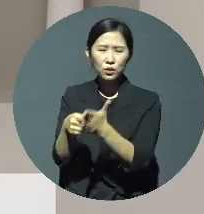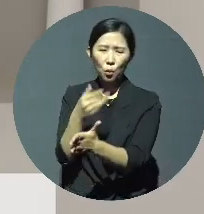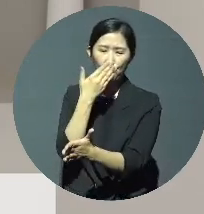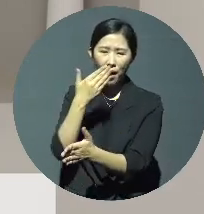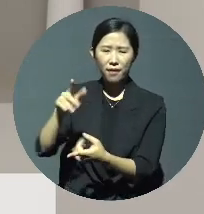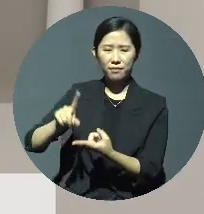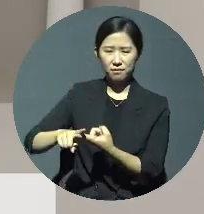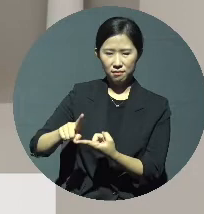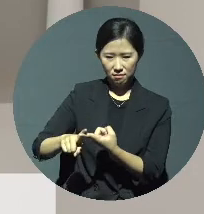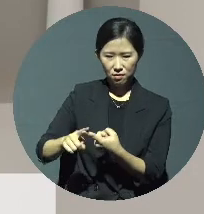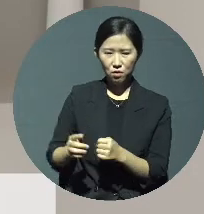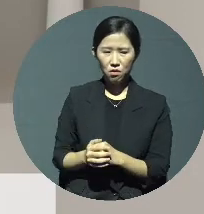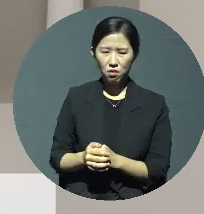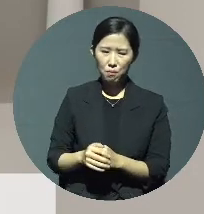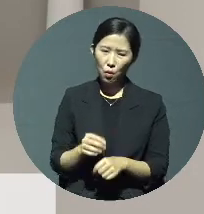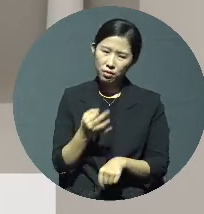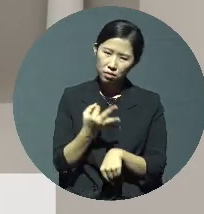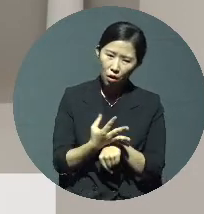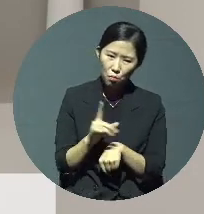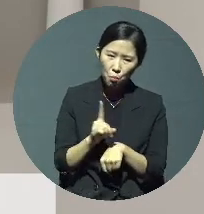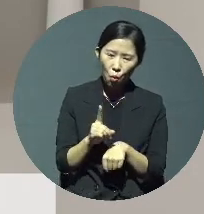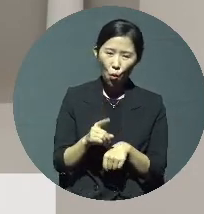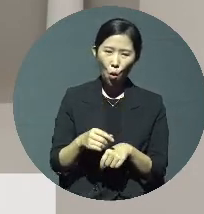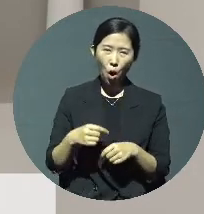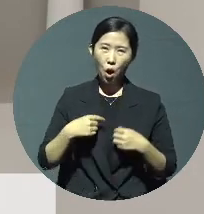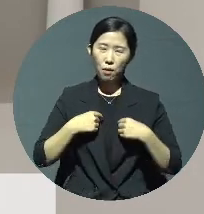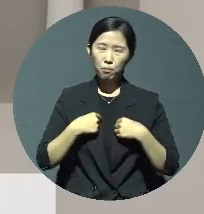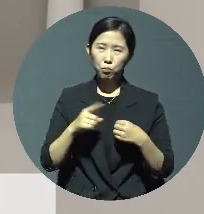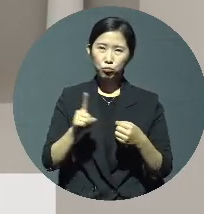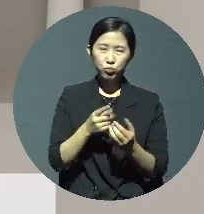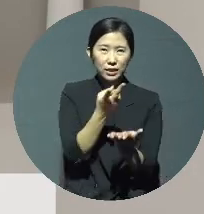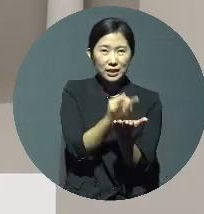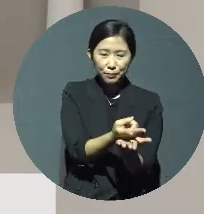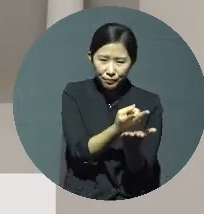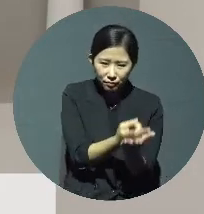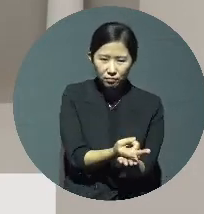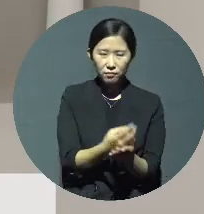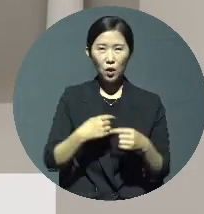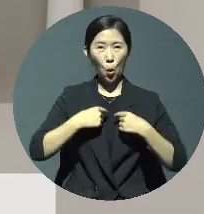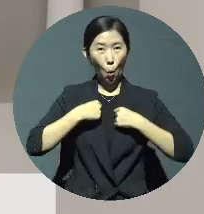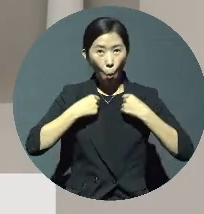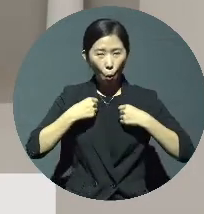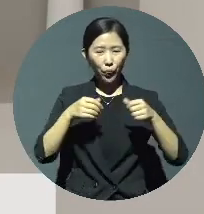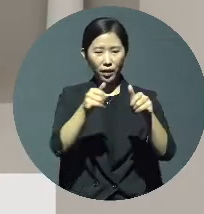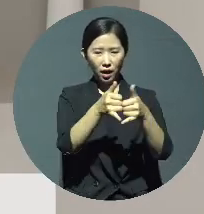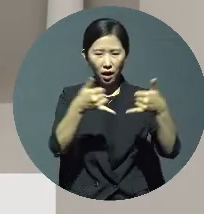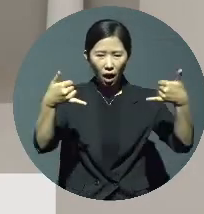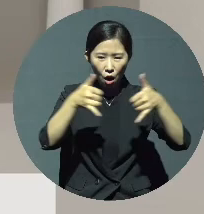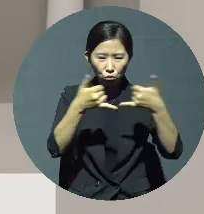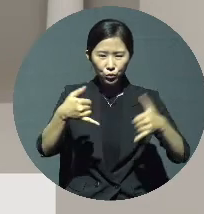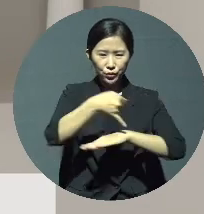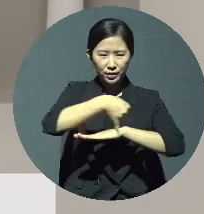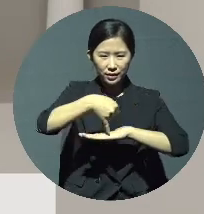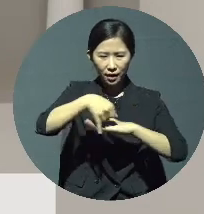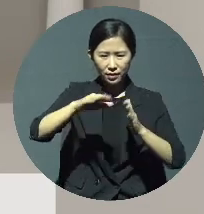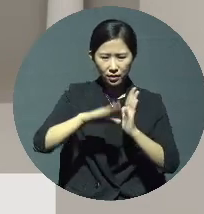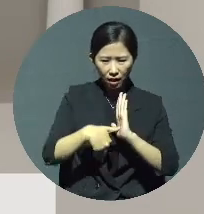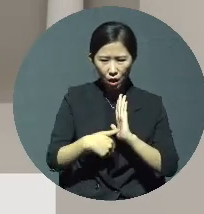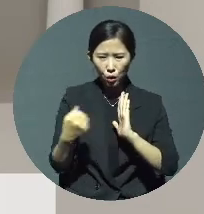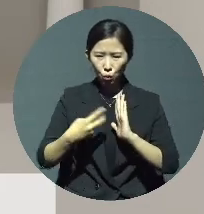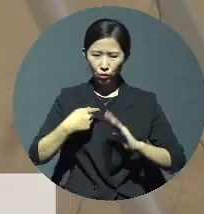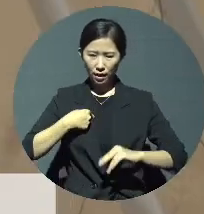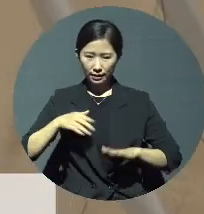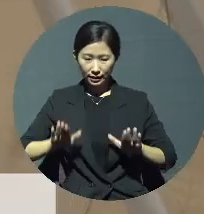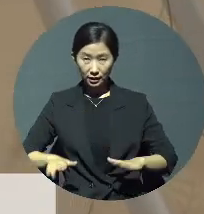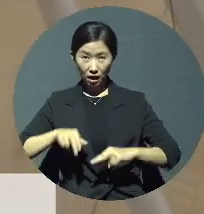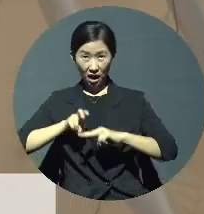On the sort of slightly simpler side of things, if we're designing a piece of furniture, for instance, like the axle chair that I'm